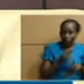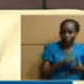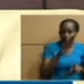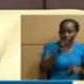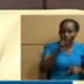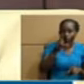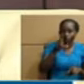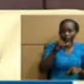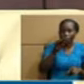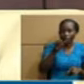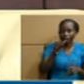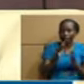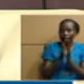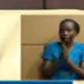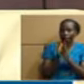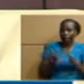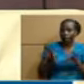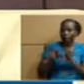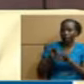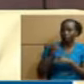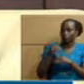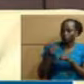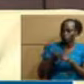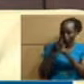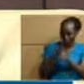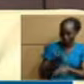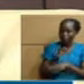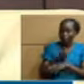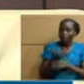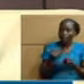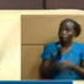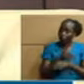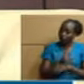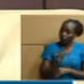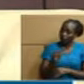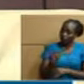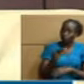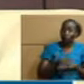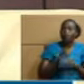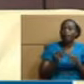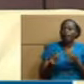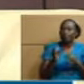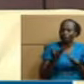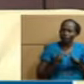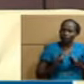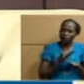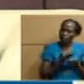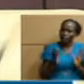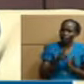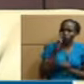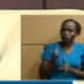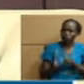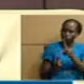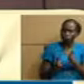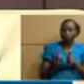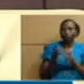Salima and the keynote from the Honourable Minister. The Minister will stay with us virtually, so if we have some questions for the Minister, we